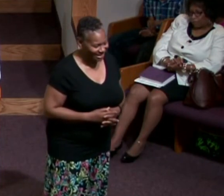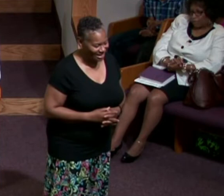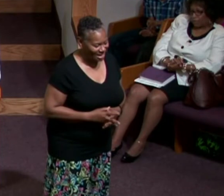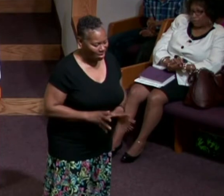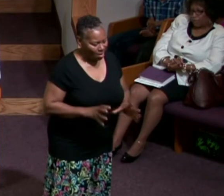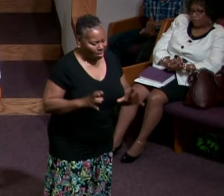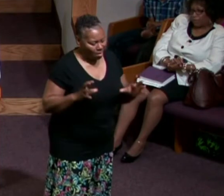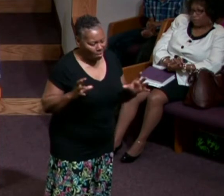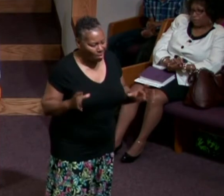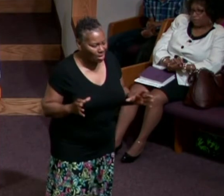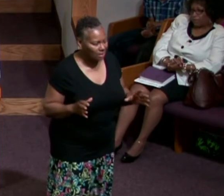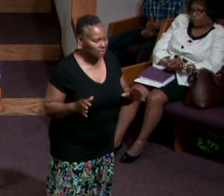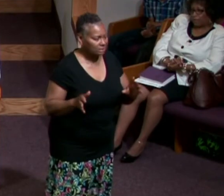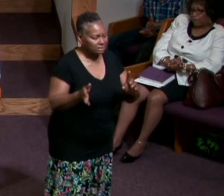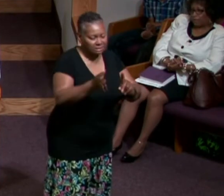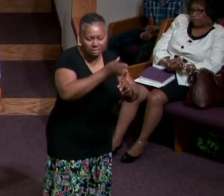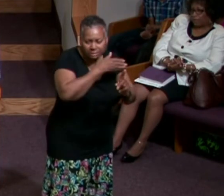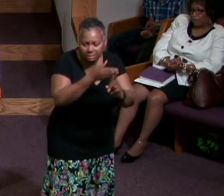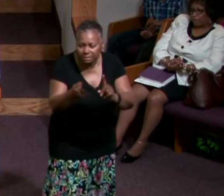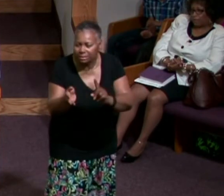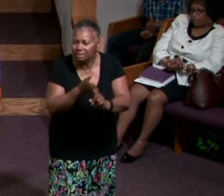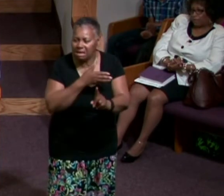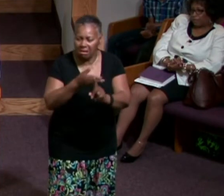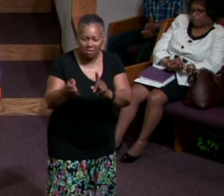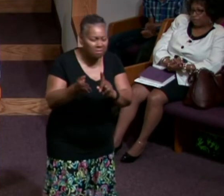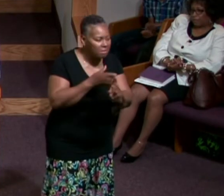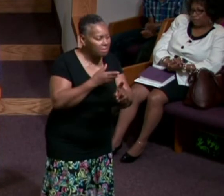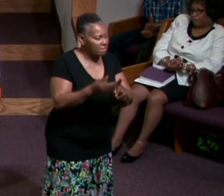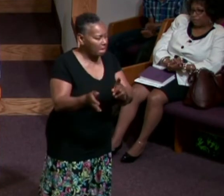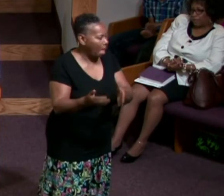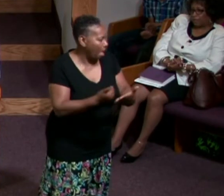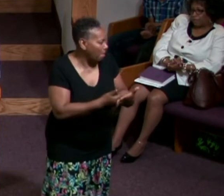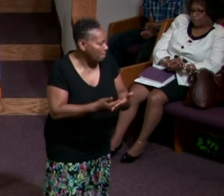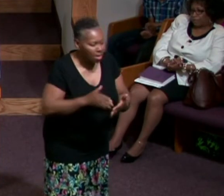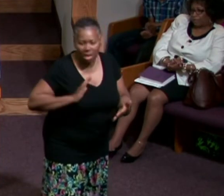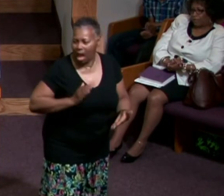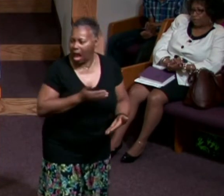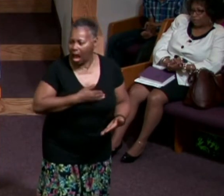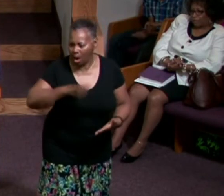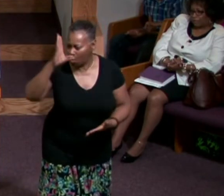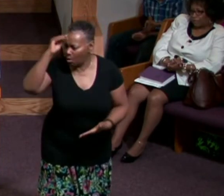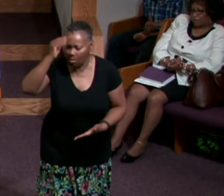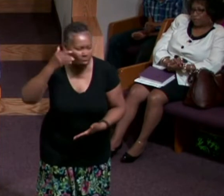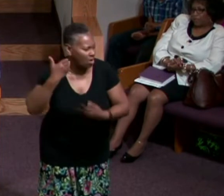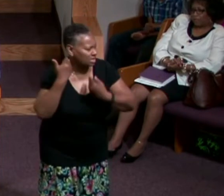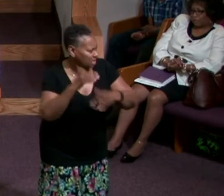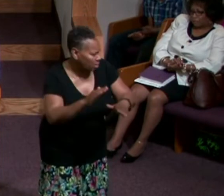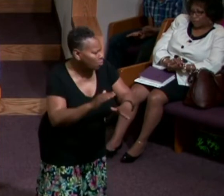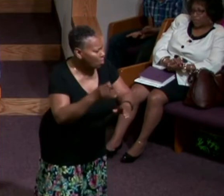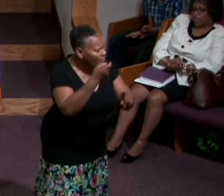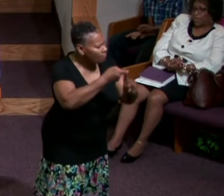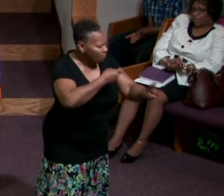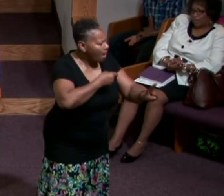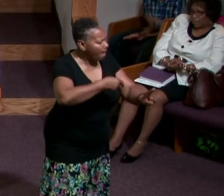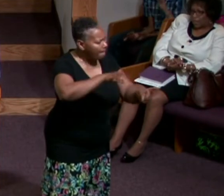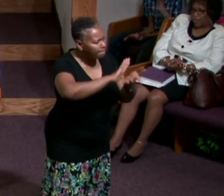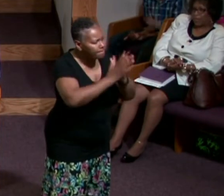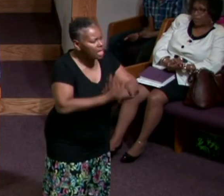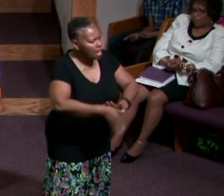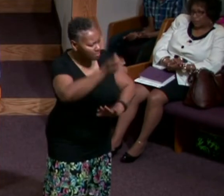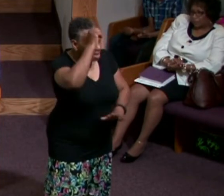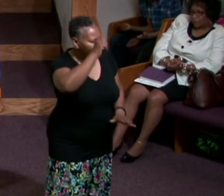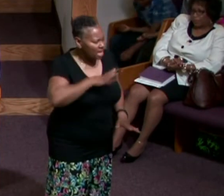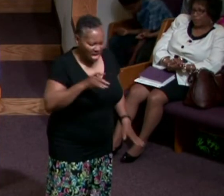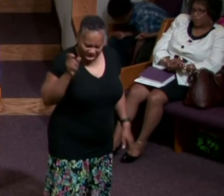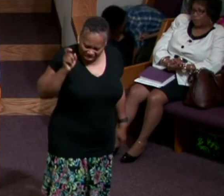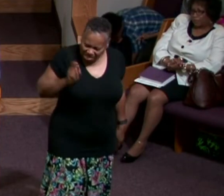catering and babying our boys, hindering them from becoming men. He's going to